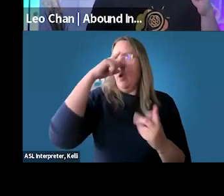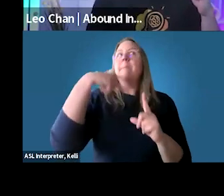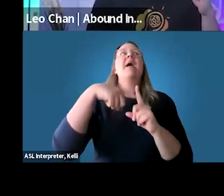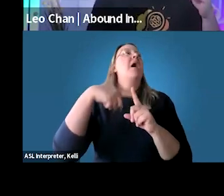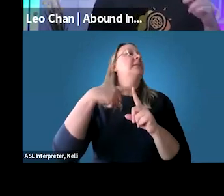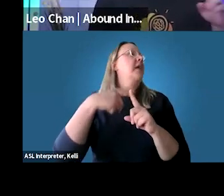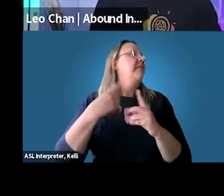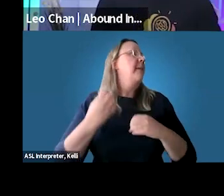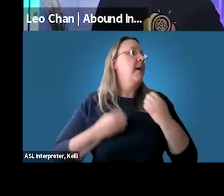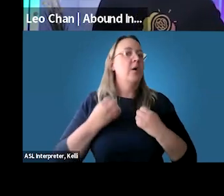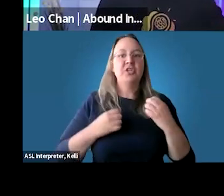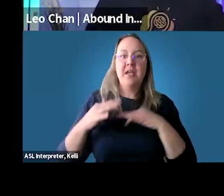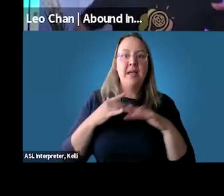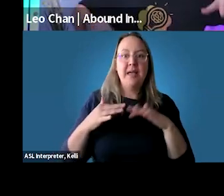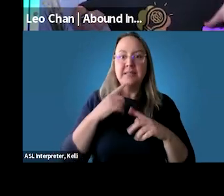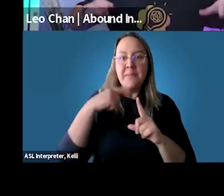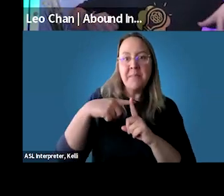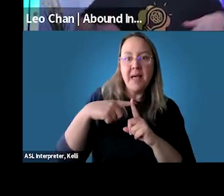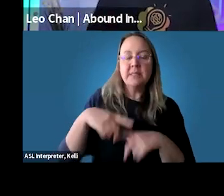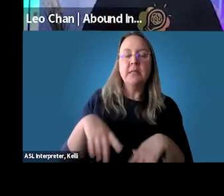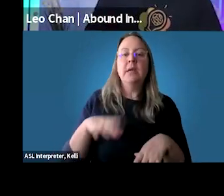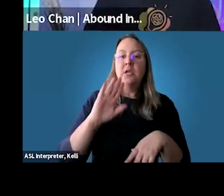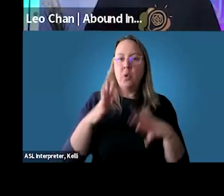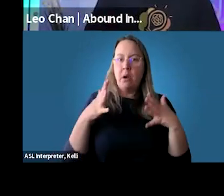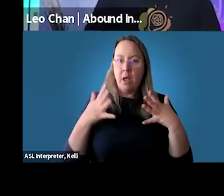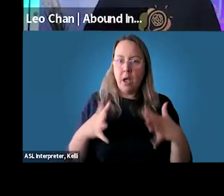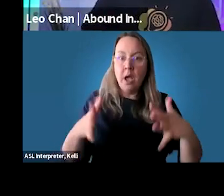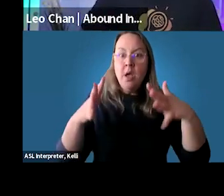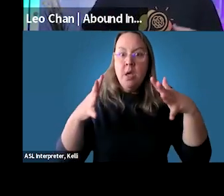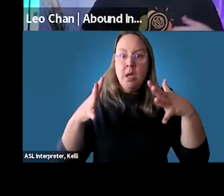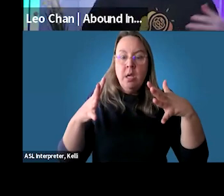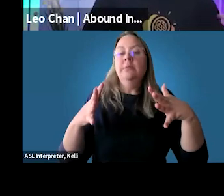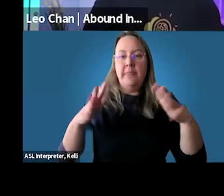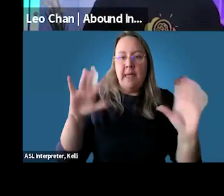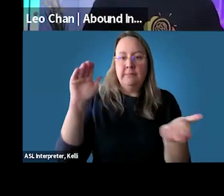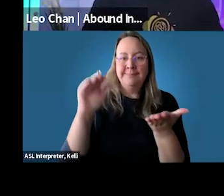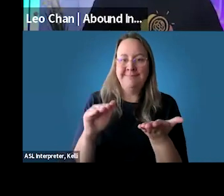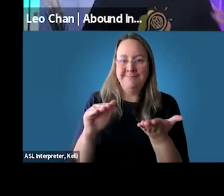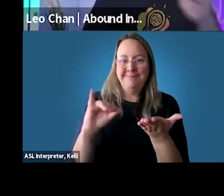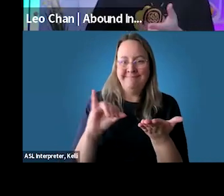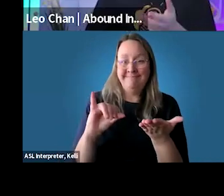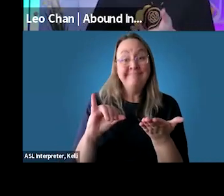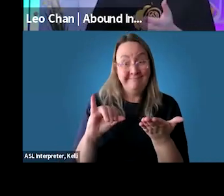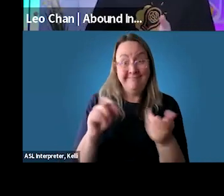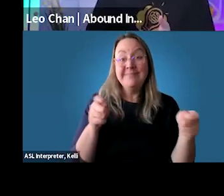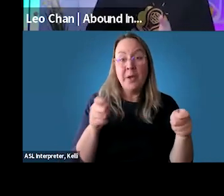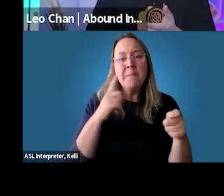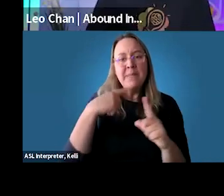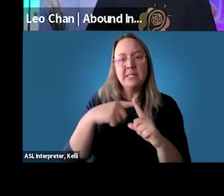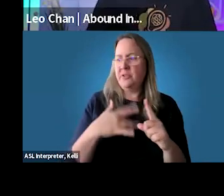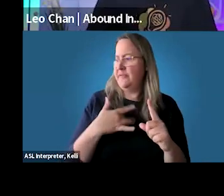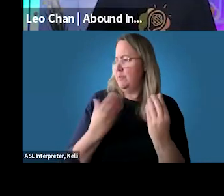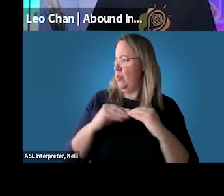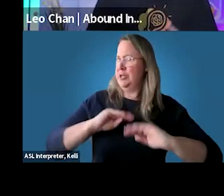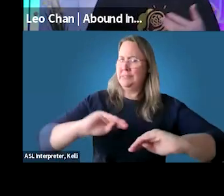emotions. Second, it lowers your anxiety. It also gives you more satisfaction